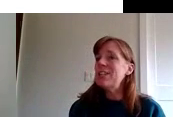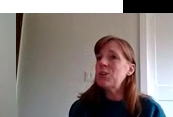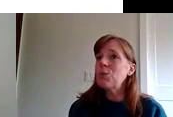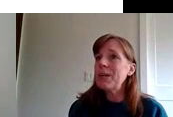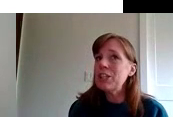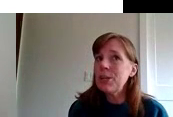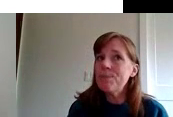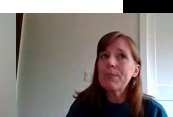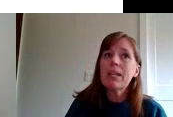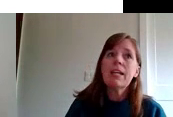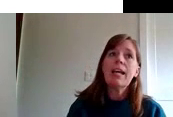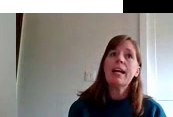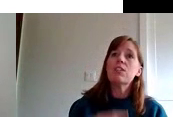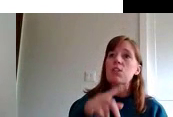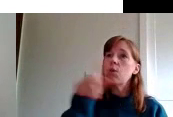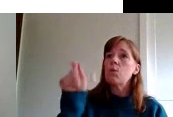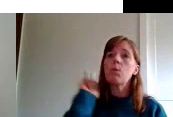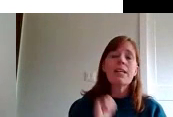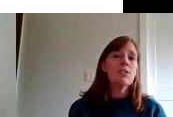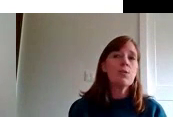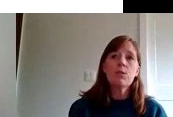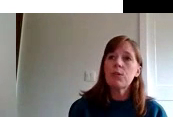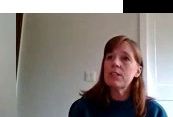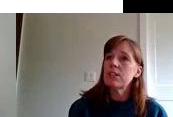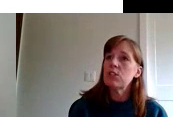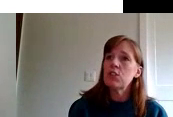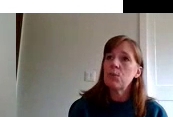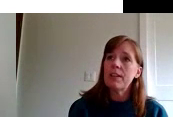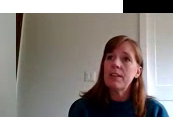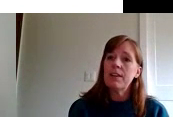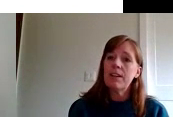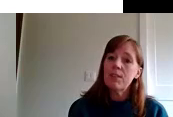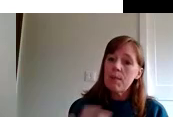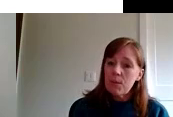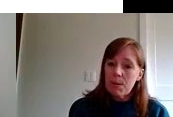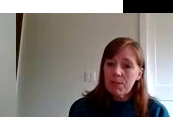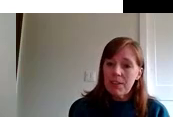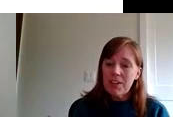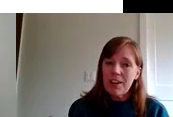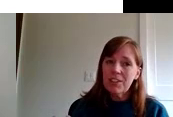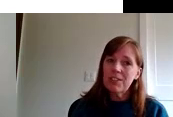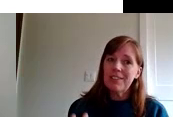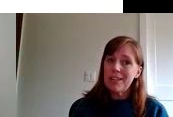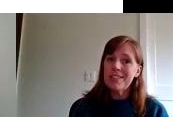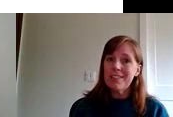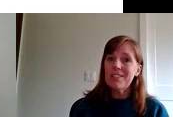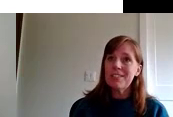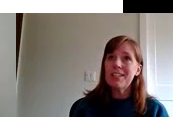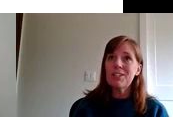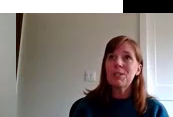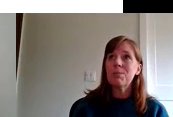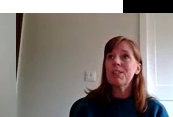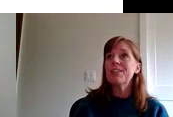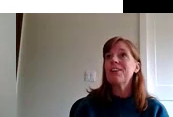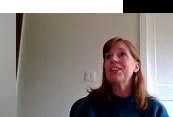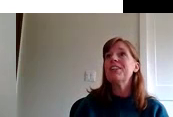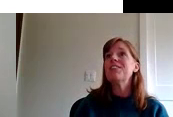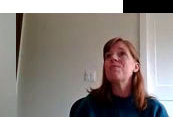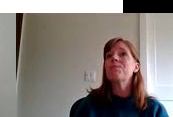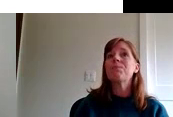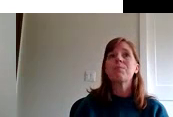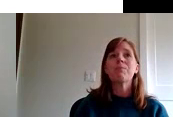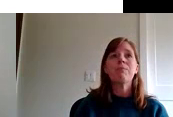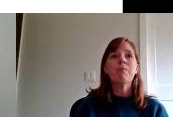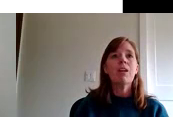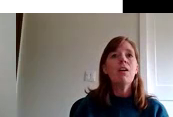it into Norwegian. And so we can do those translations right in there. And from other people I've talked to, that the translation is actually pretty darn